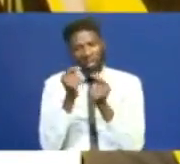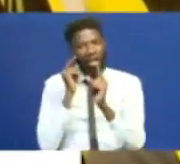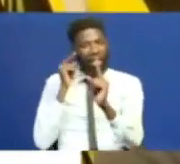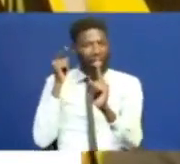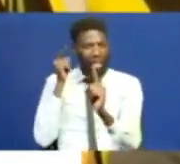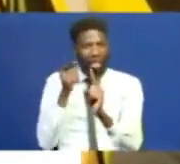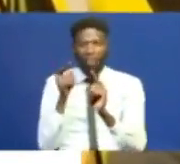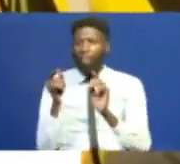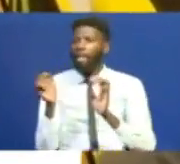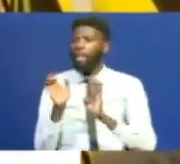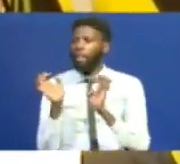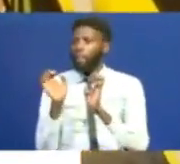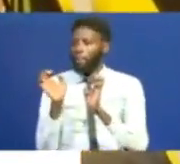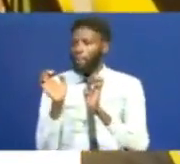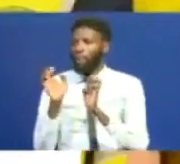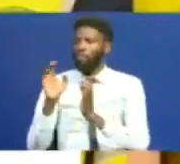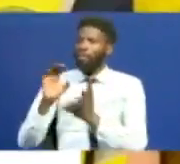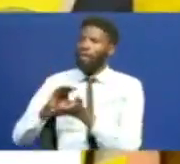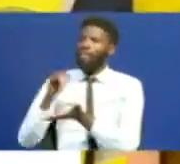emergency kitty.